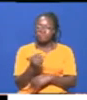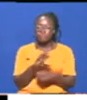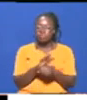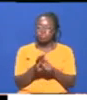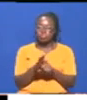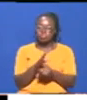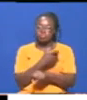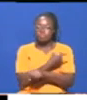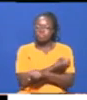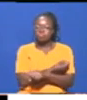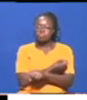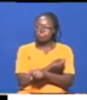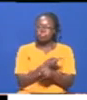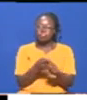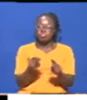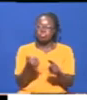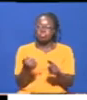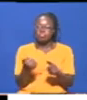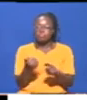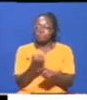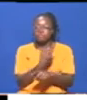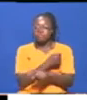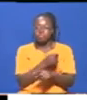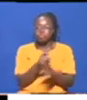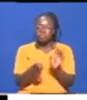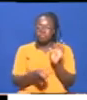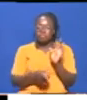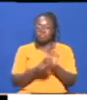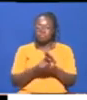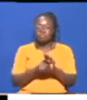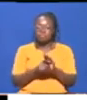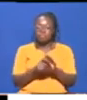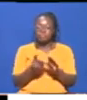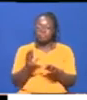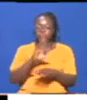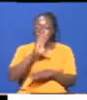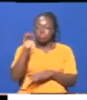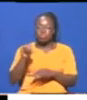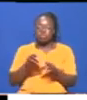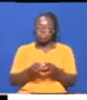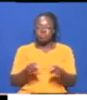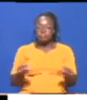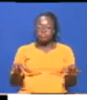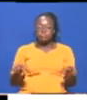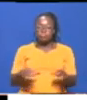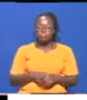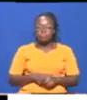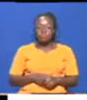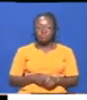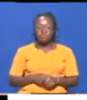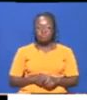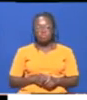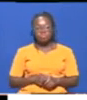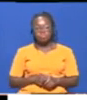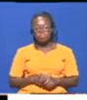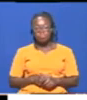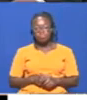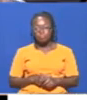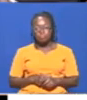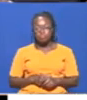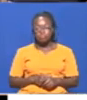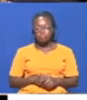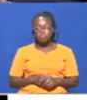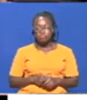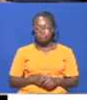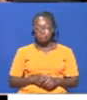but other vaccines also, which are required for African markets. Indeed. And when you look and when